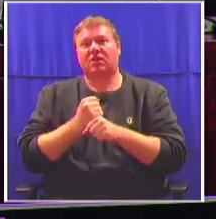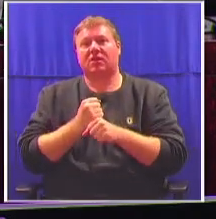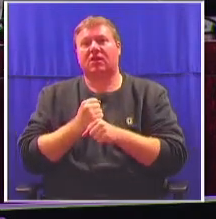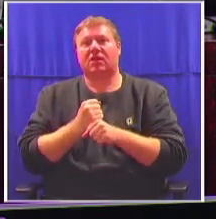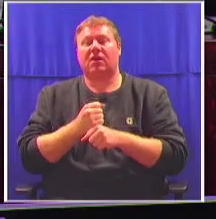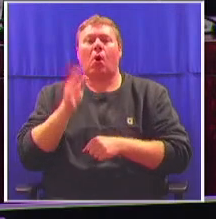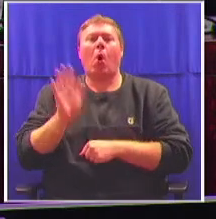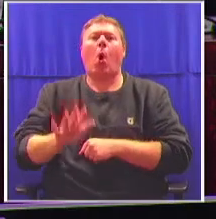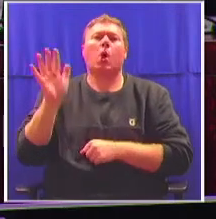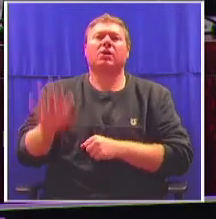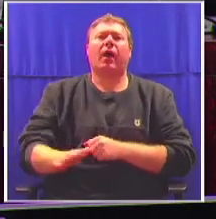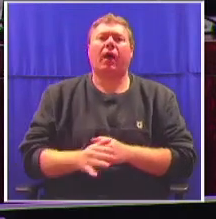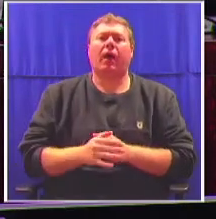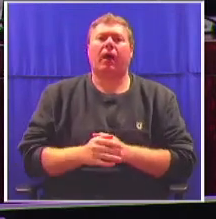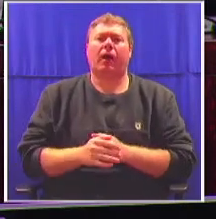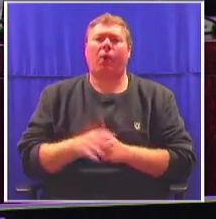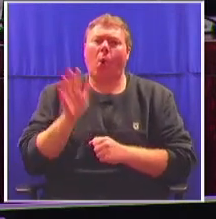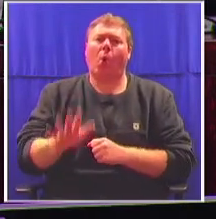Order.